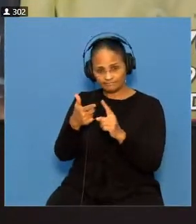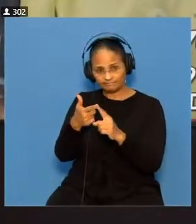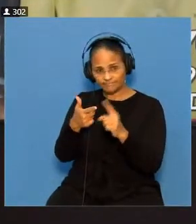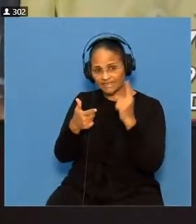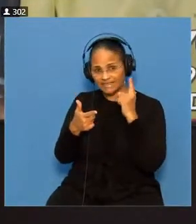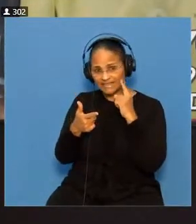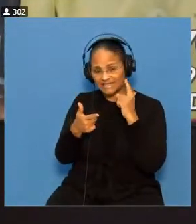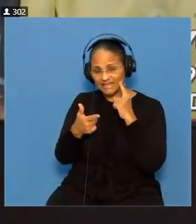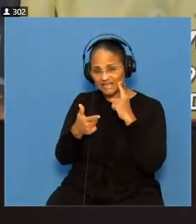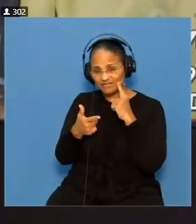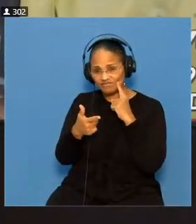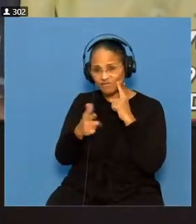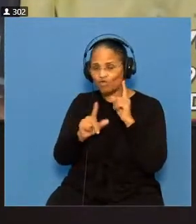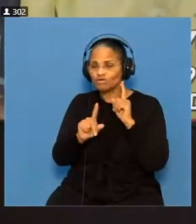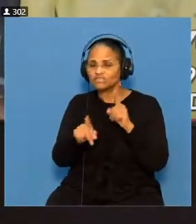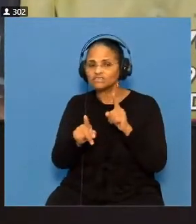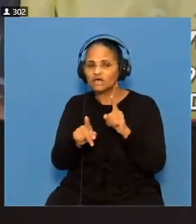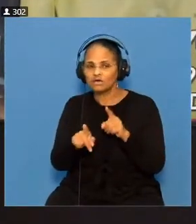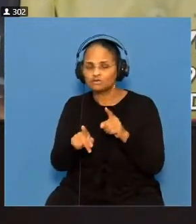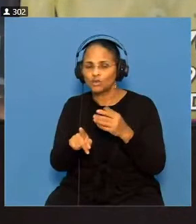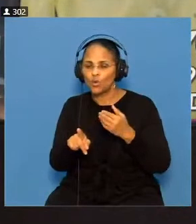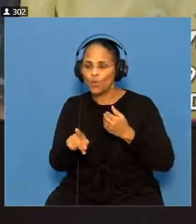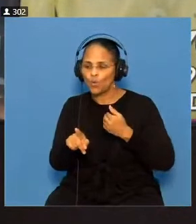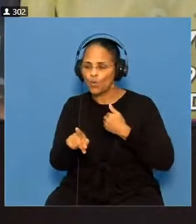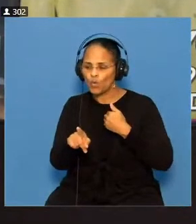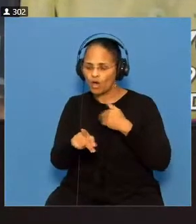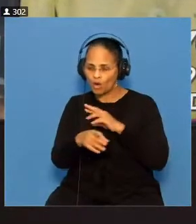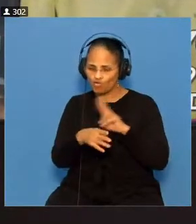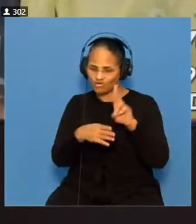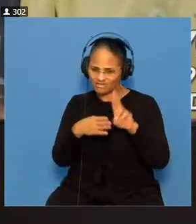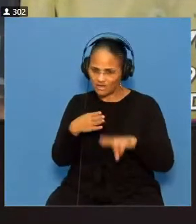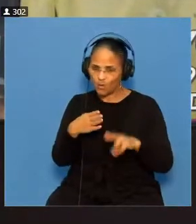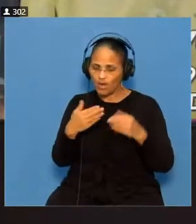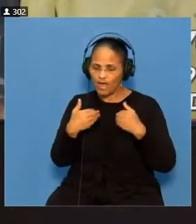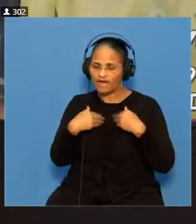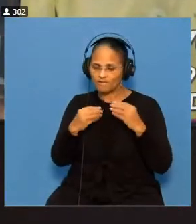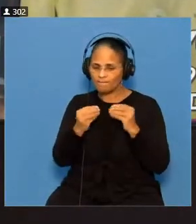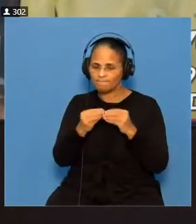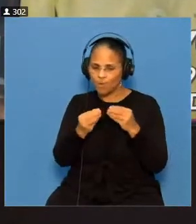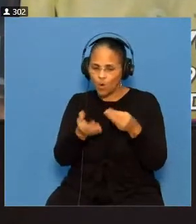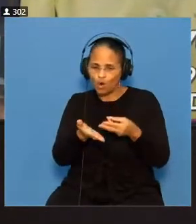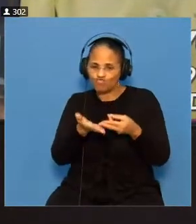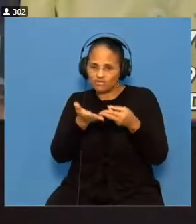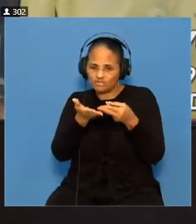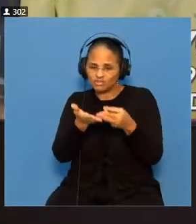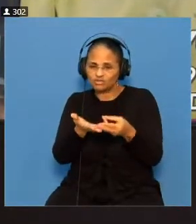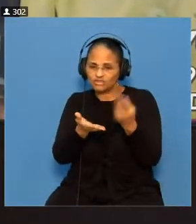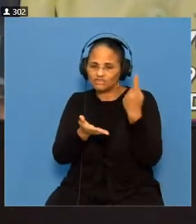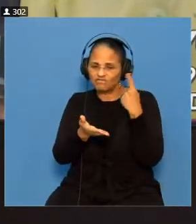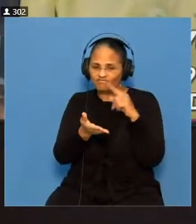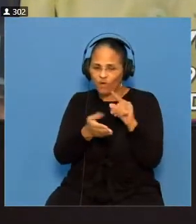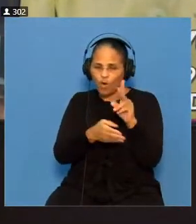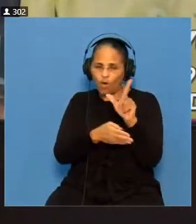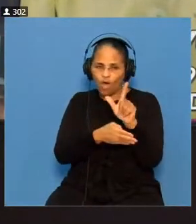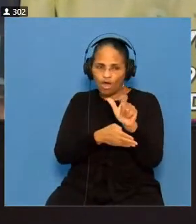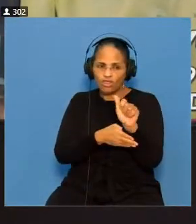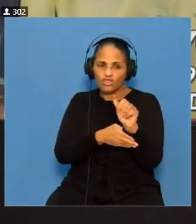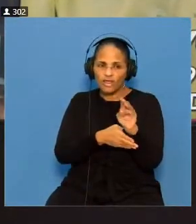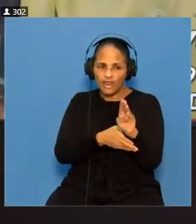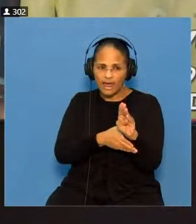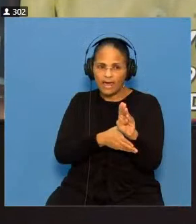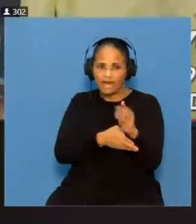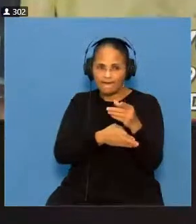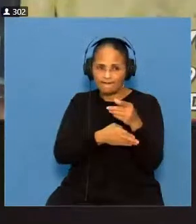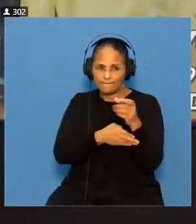you said with respect to results, we have provided more resources for the labs so that they're able